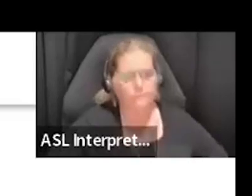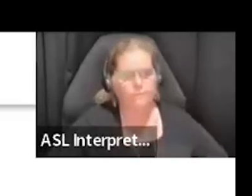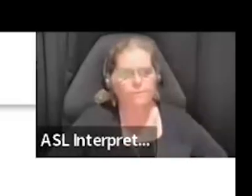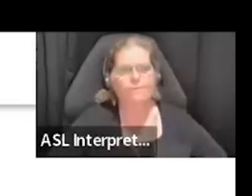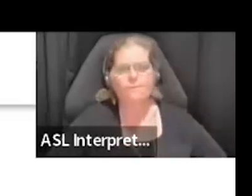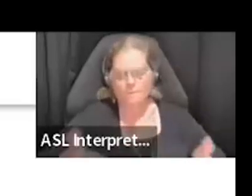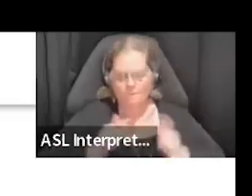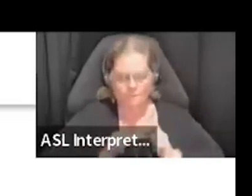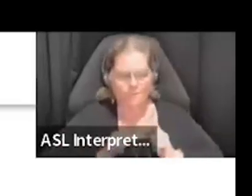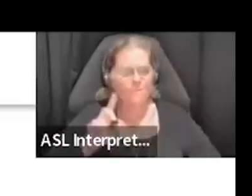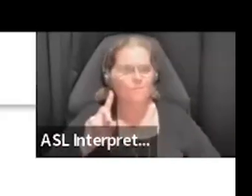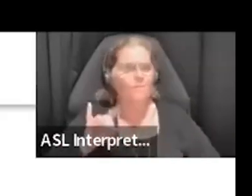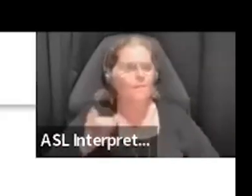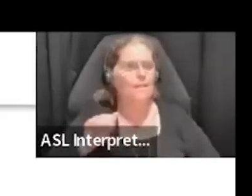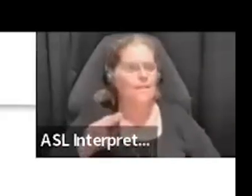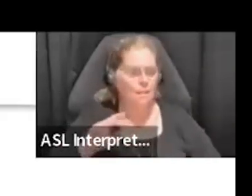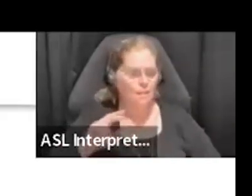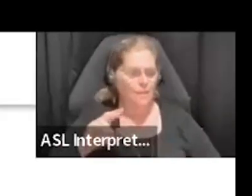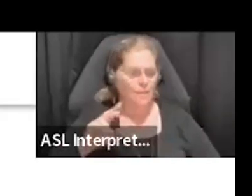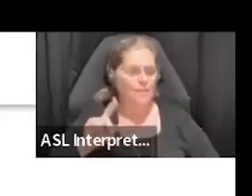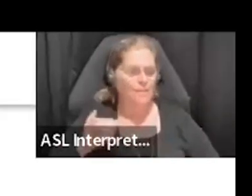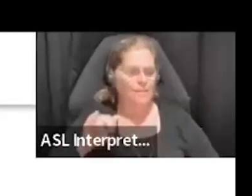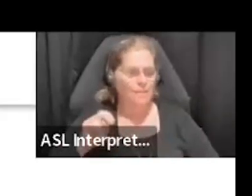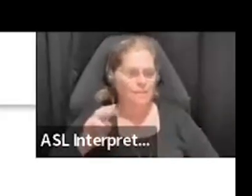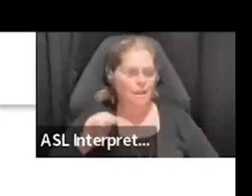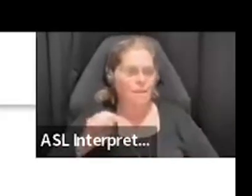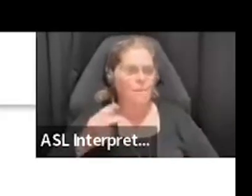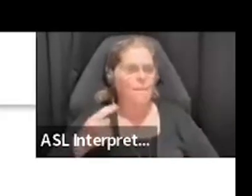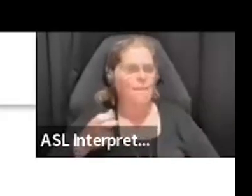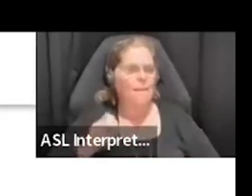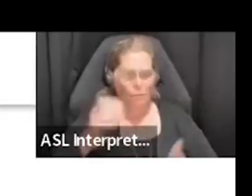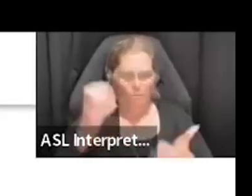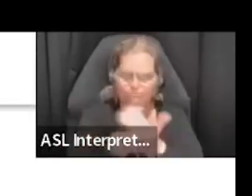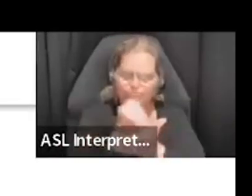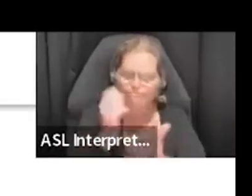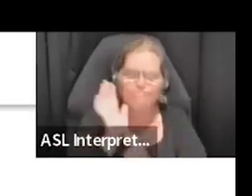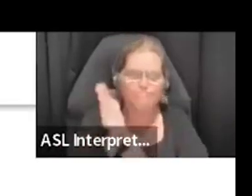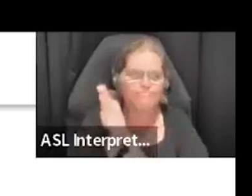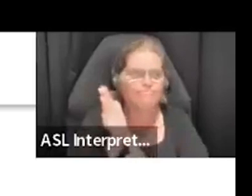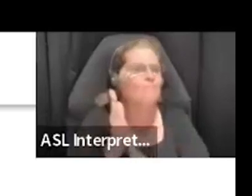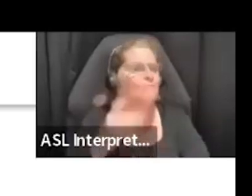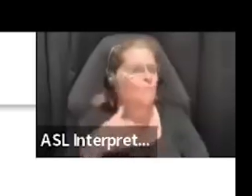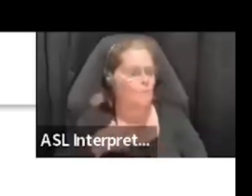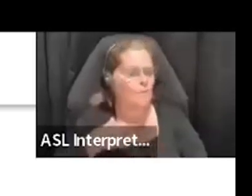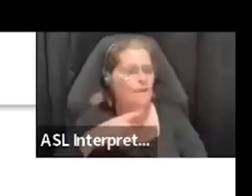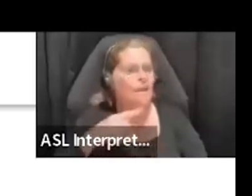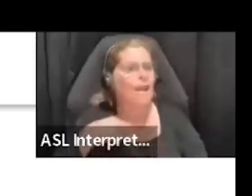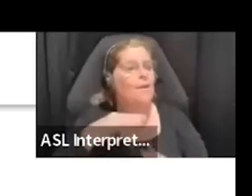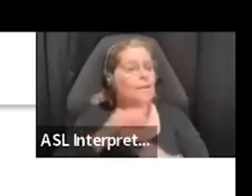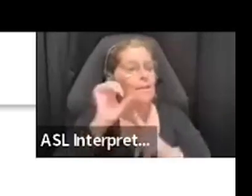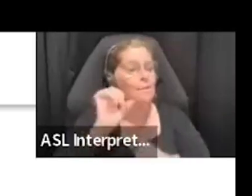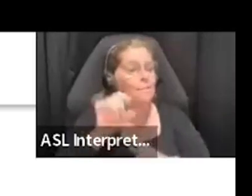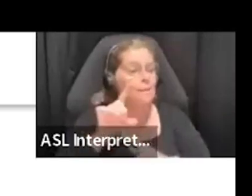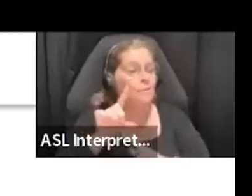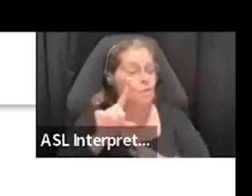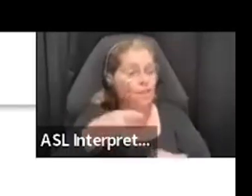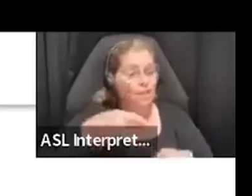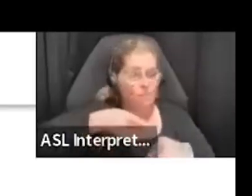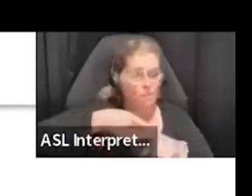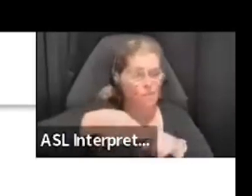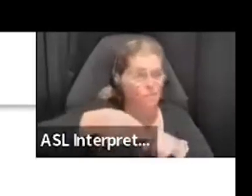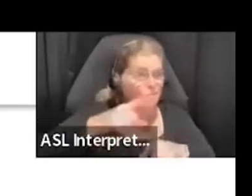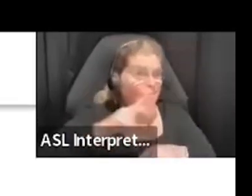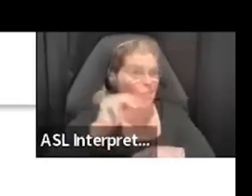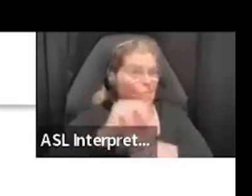Thank you. Looking forward to my 5 minutes. So I'd just like to start out that I am a 30-year special education